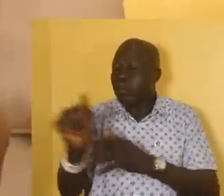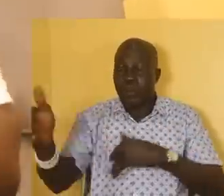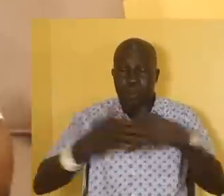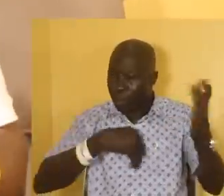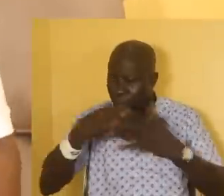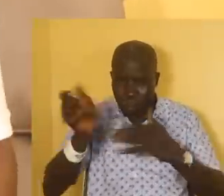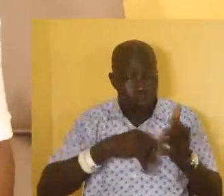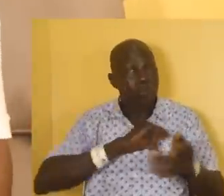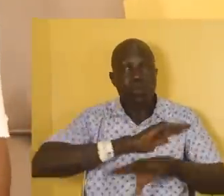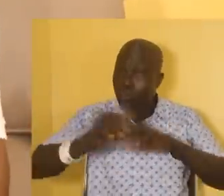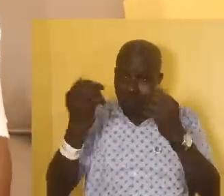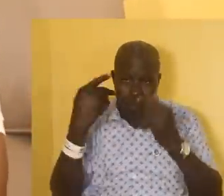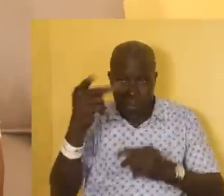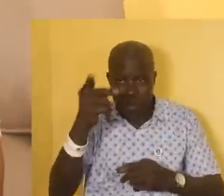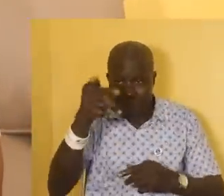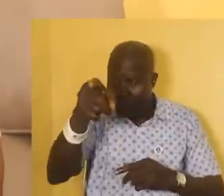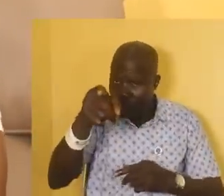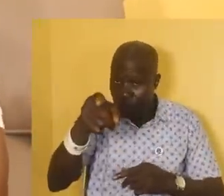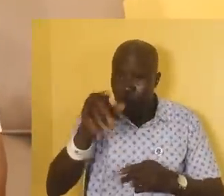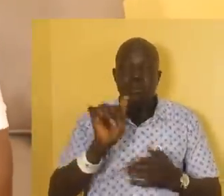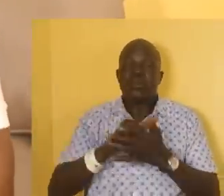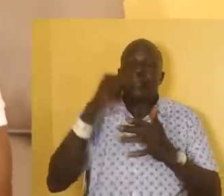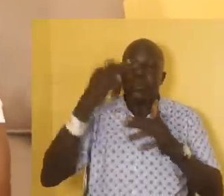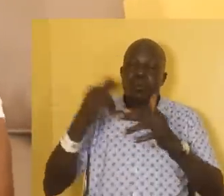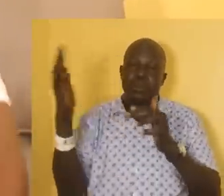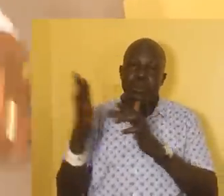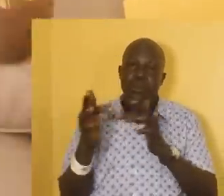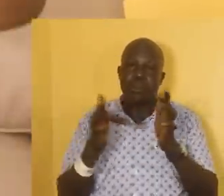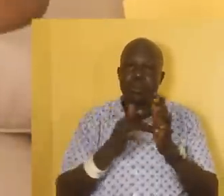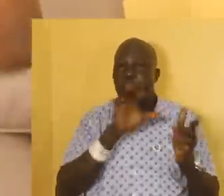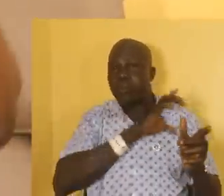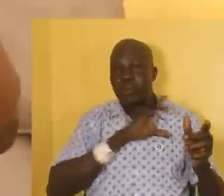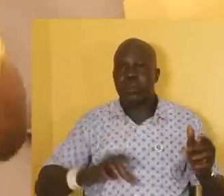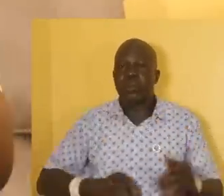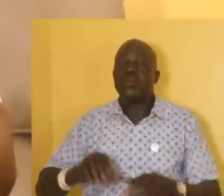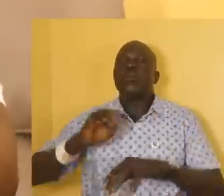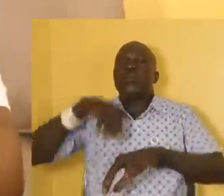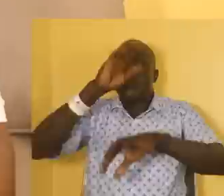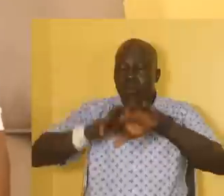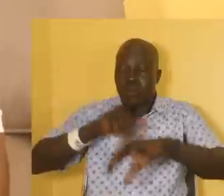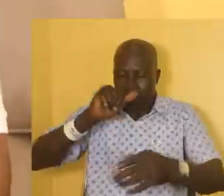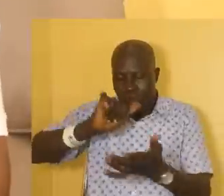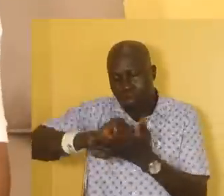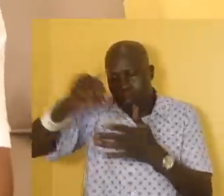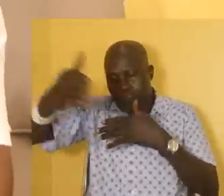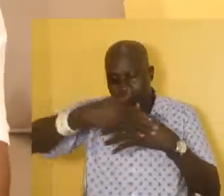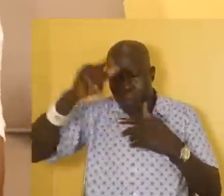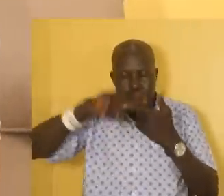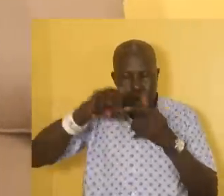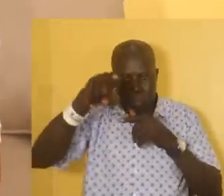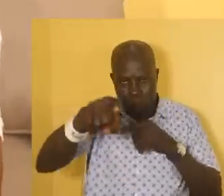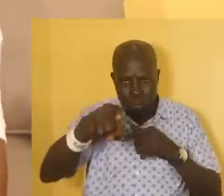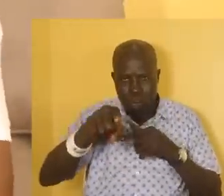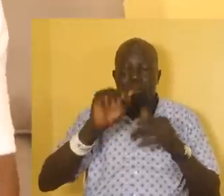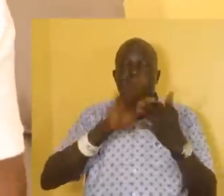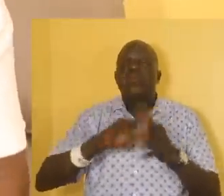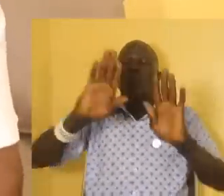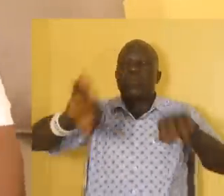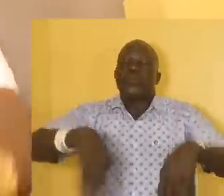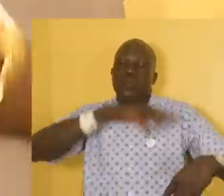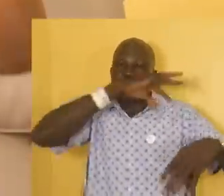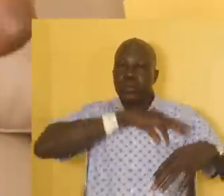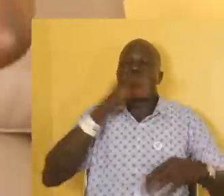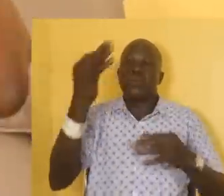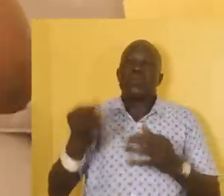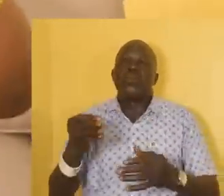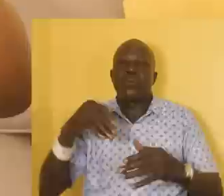that they said they don't want to see you. In the name of Jesus, they will send back to you and give